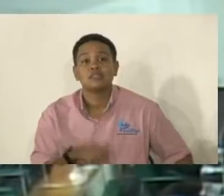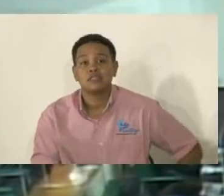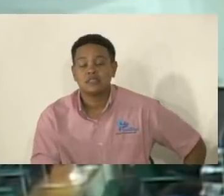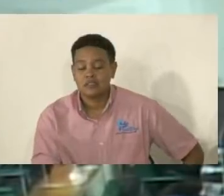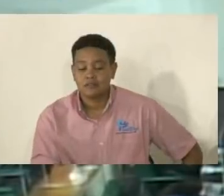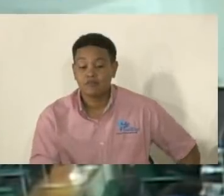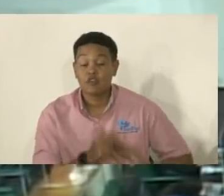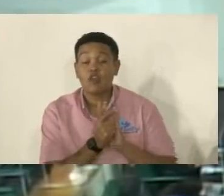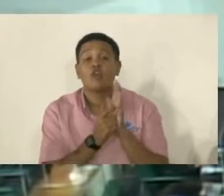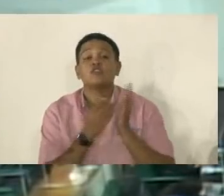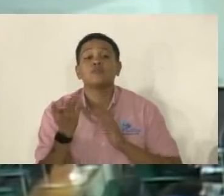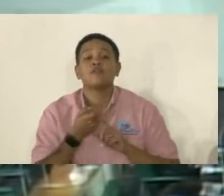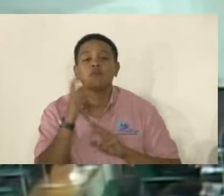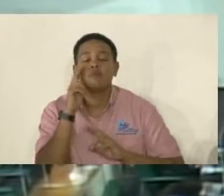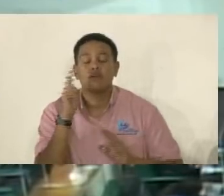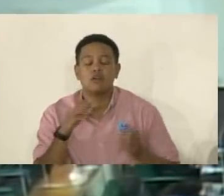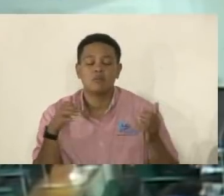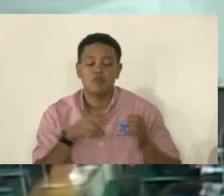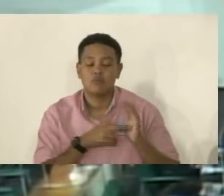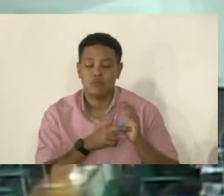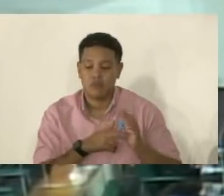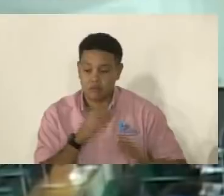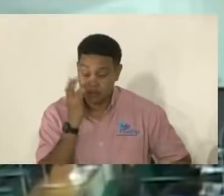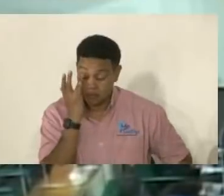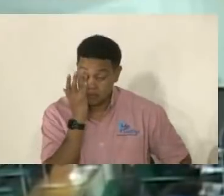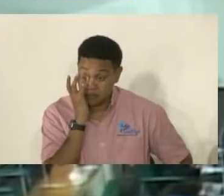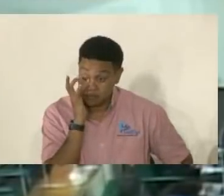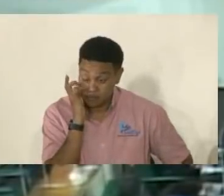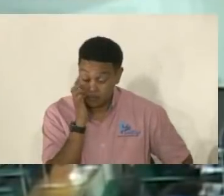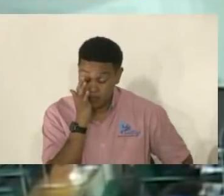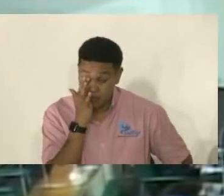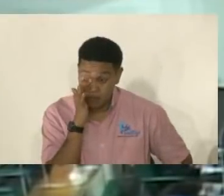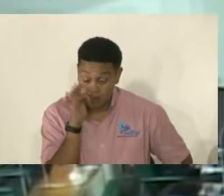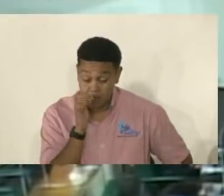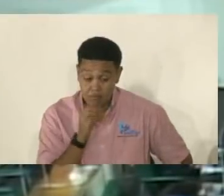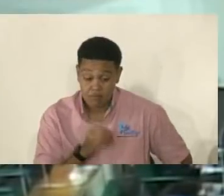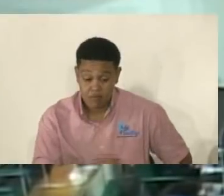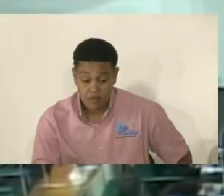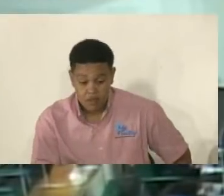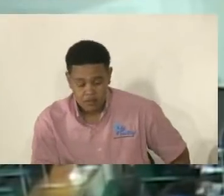Bills brought from the Honorable House of Representatives. Announcements.